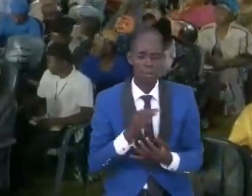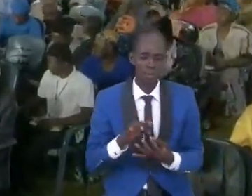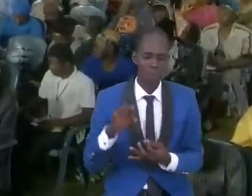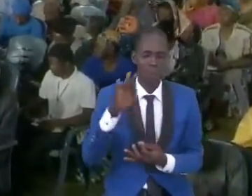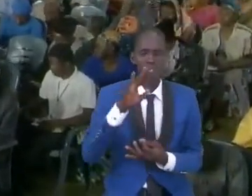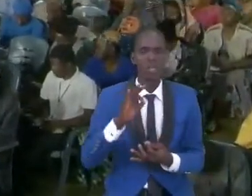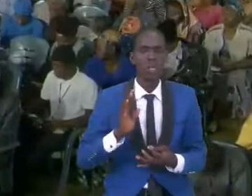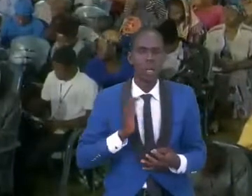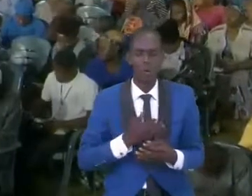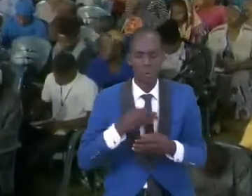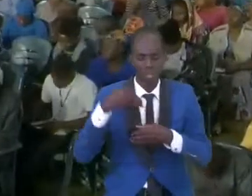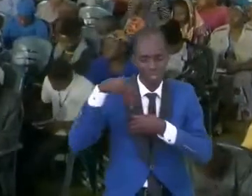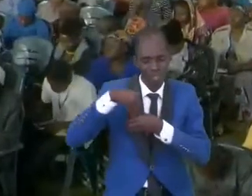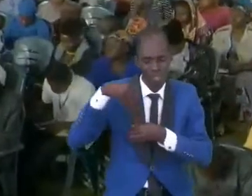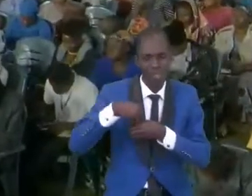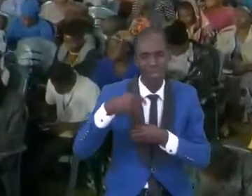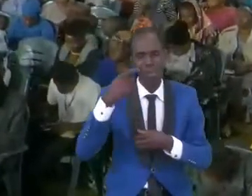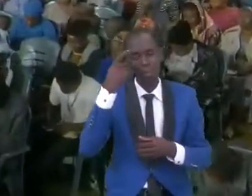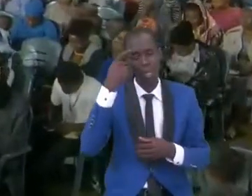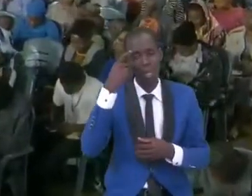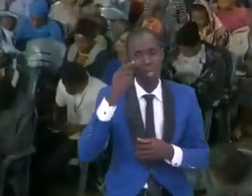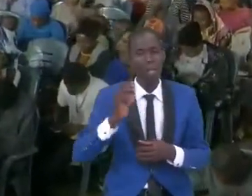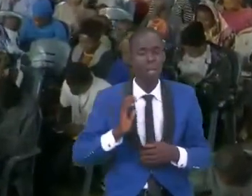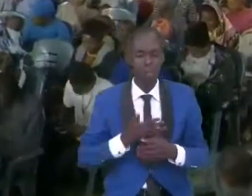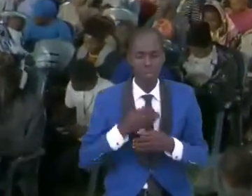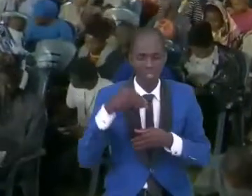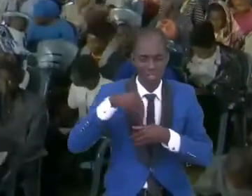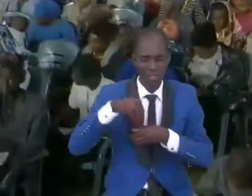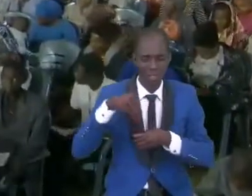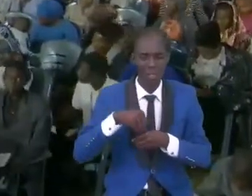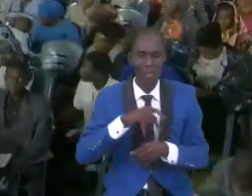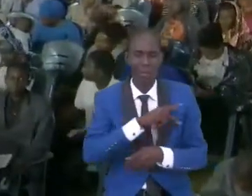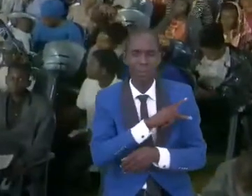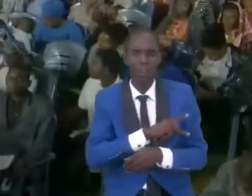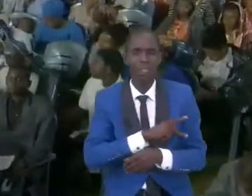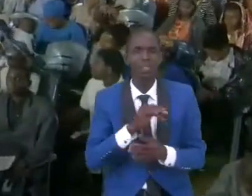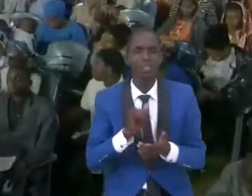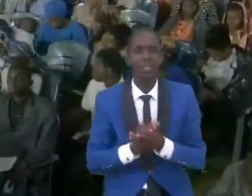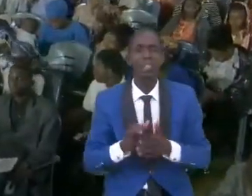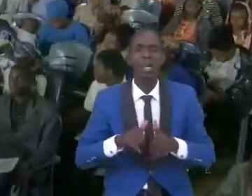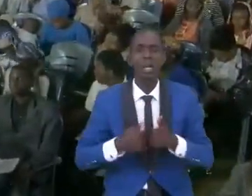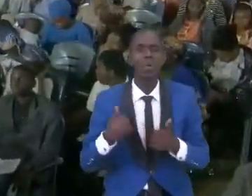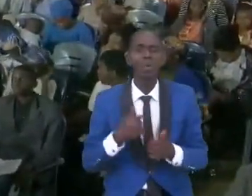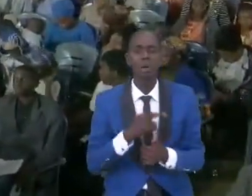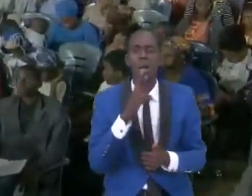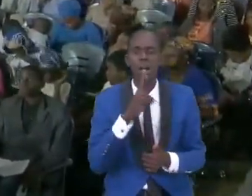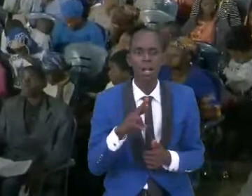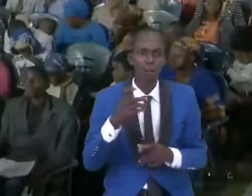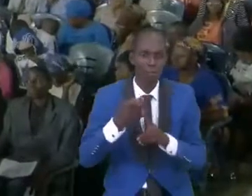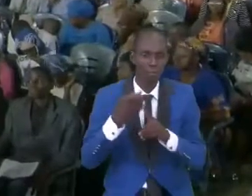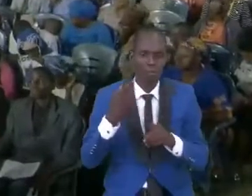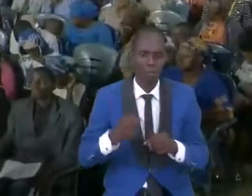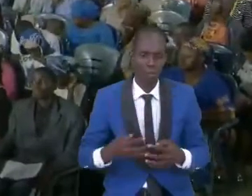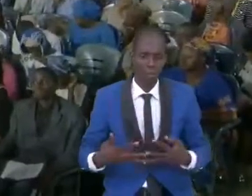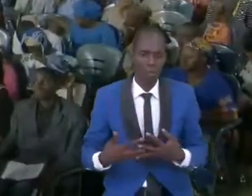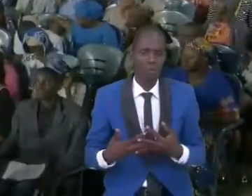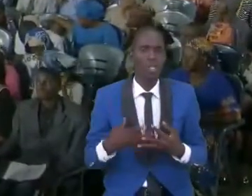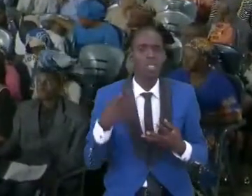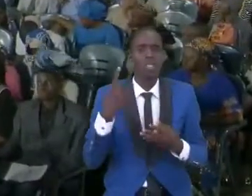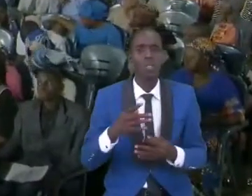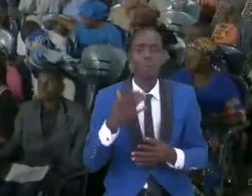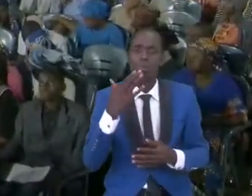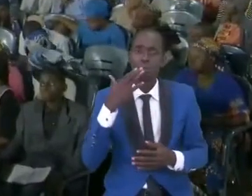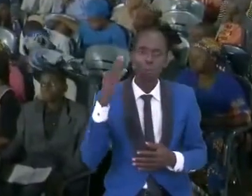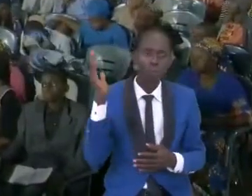our inner man, our inner personality, that's how we are from the womb. The wicked are